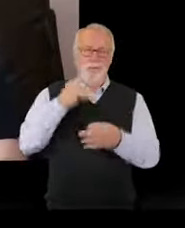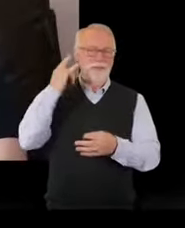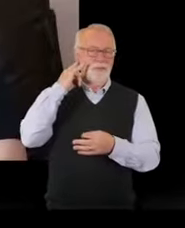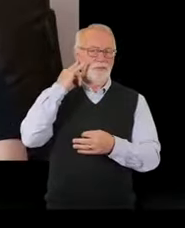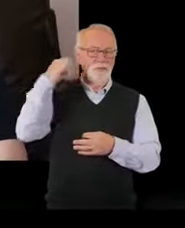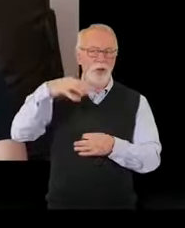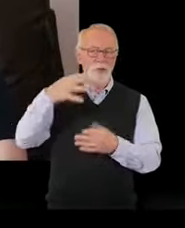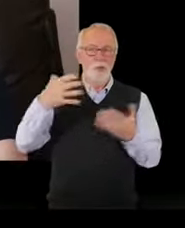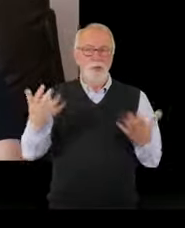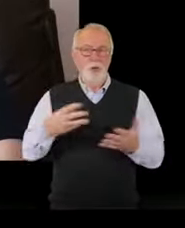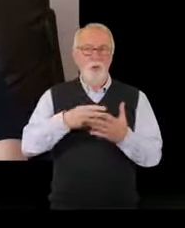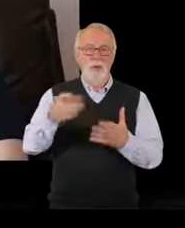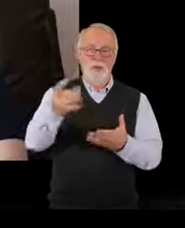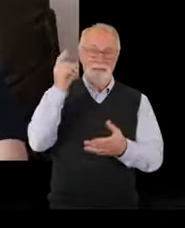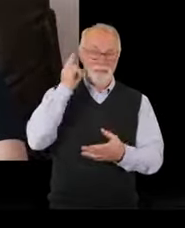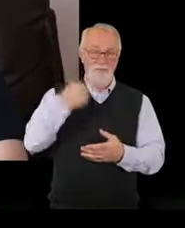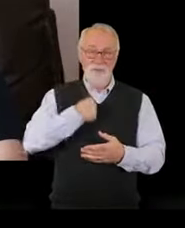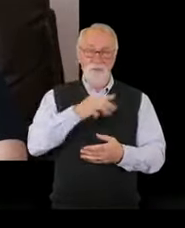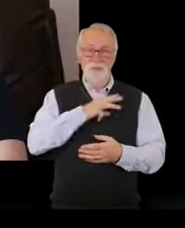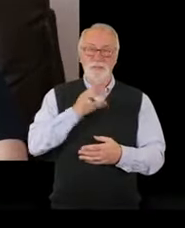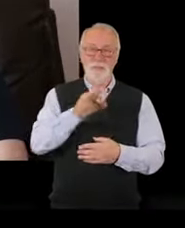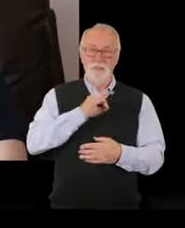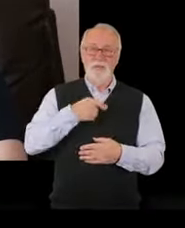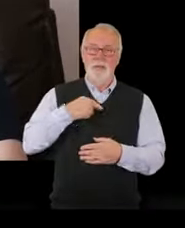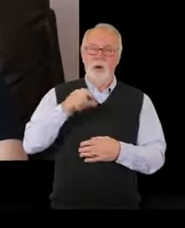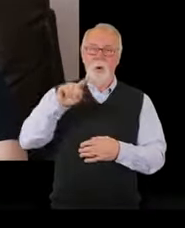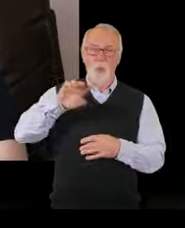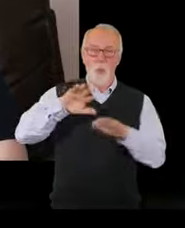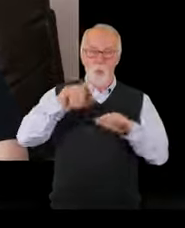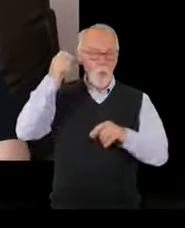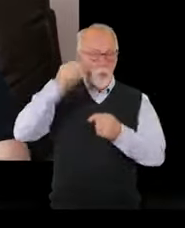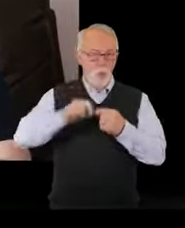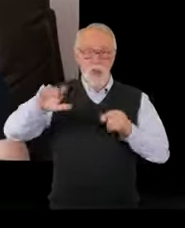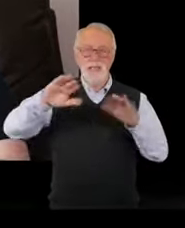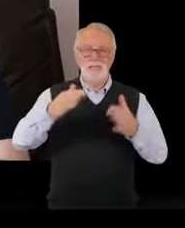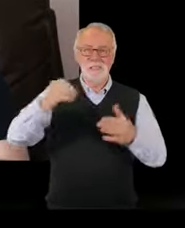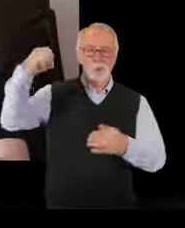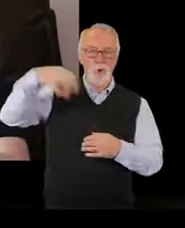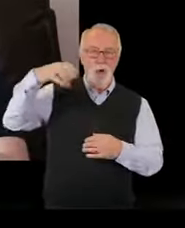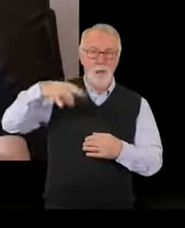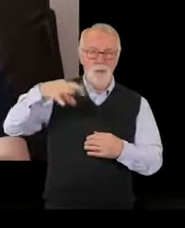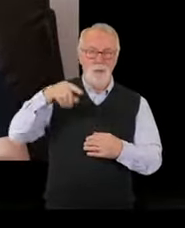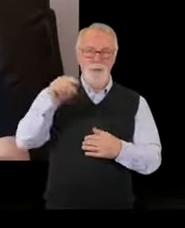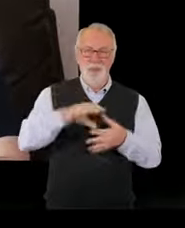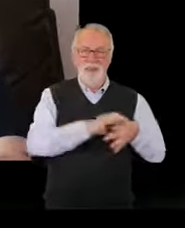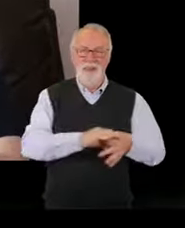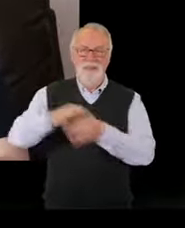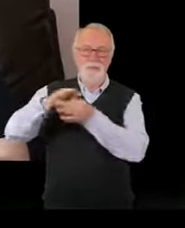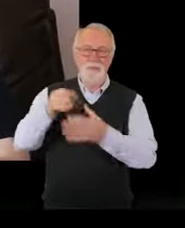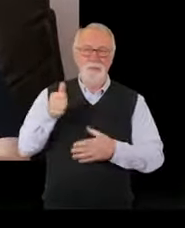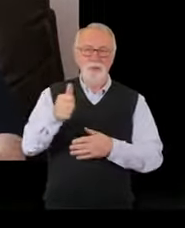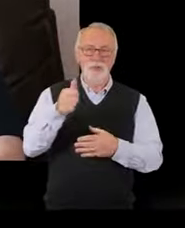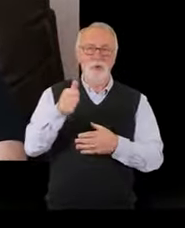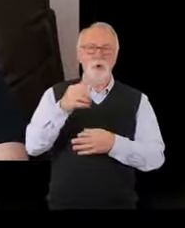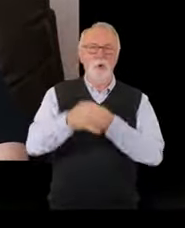So what they did for me was they've got me wireless smoke alarms that link up to a buzzer that goes under my pillow and that